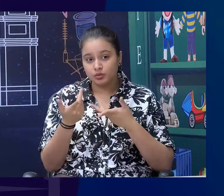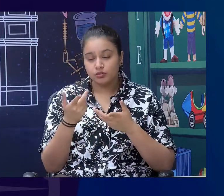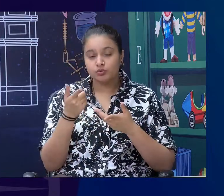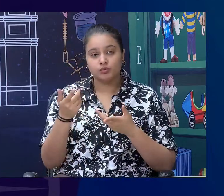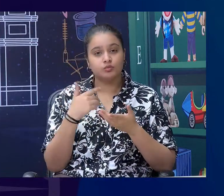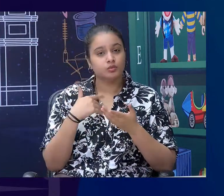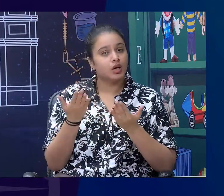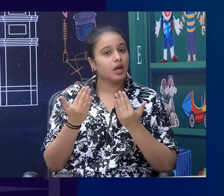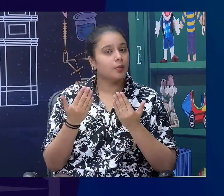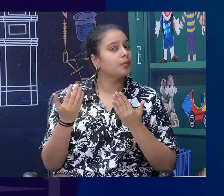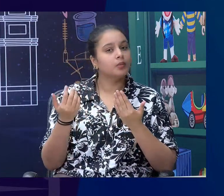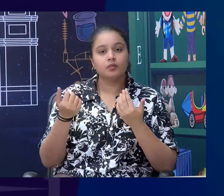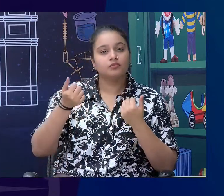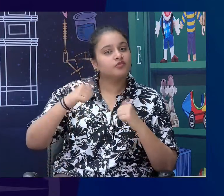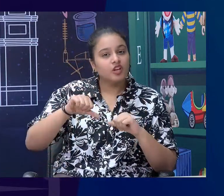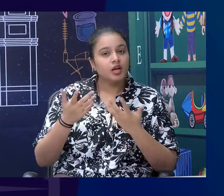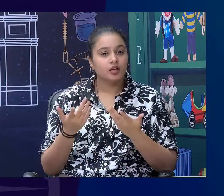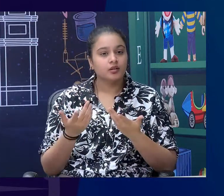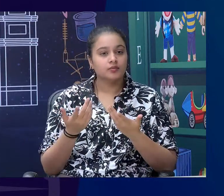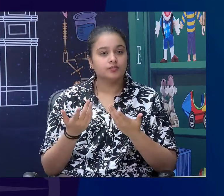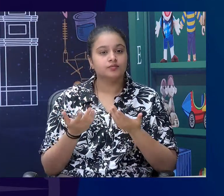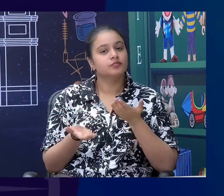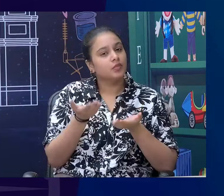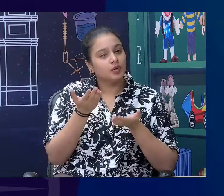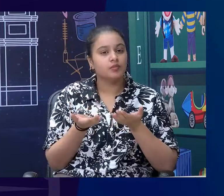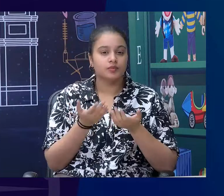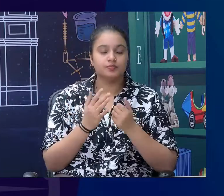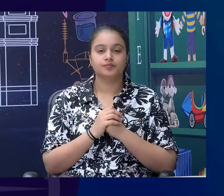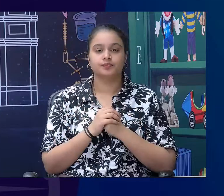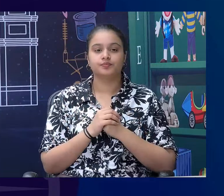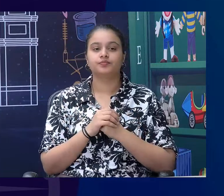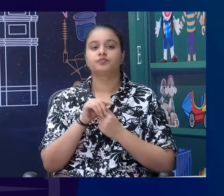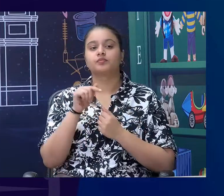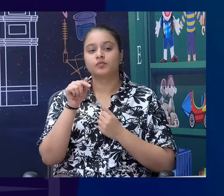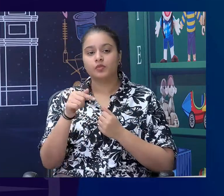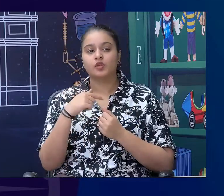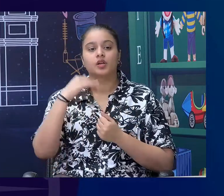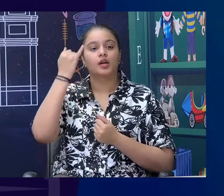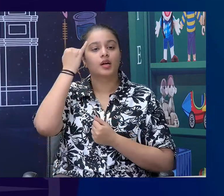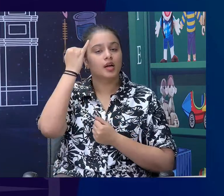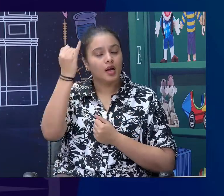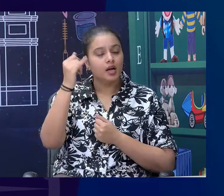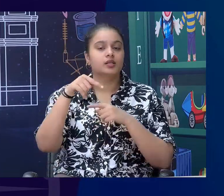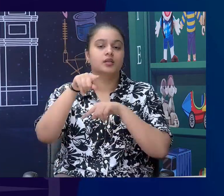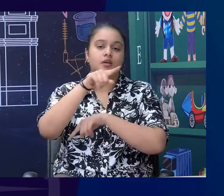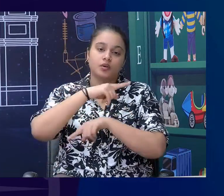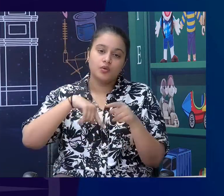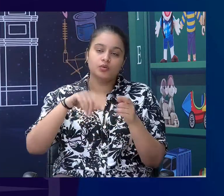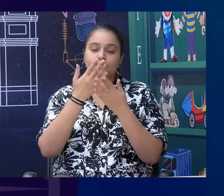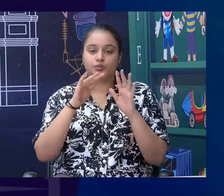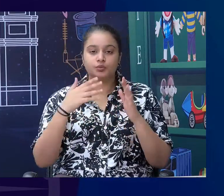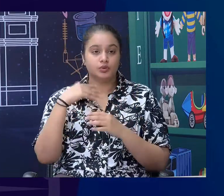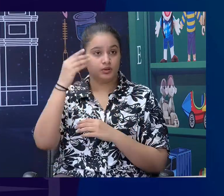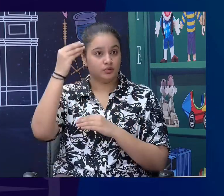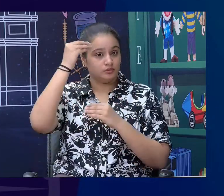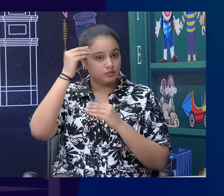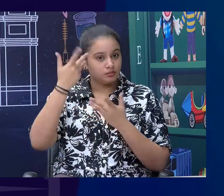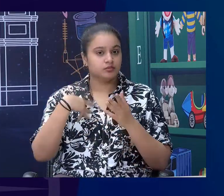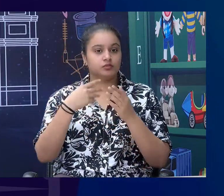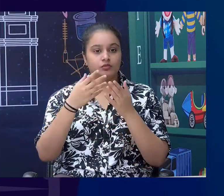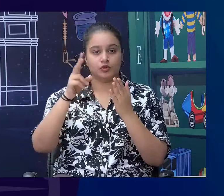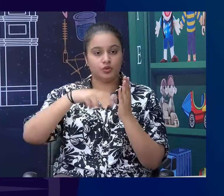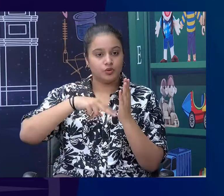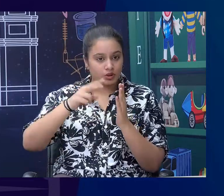not able to, or Yeah. he could not have done. Absolutely. Maybe. Right? Yeah. So these are the ideas, children, you need to also keep in mind while reading